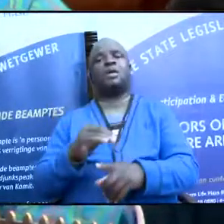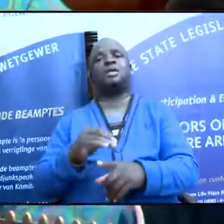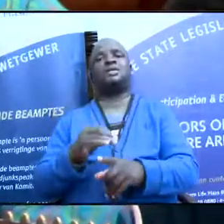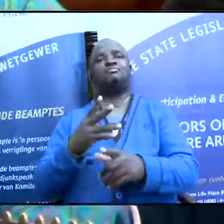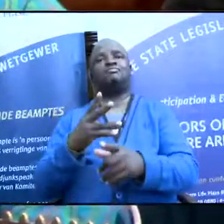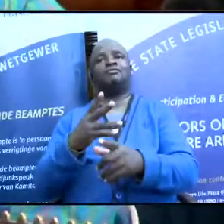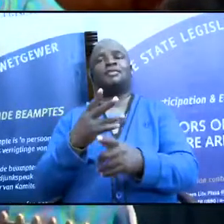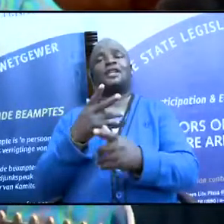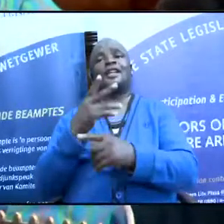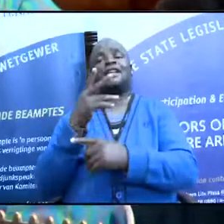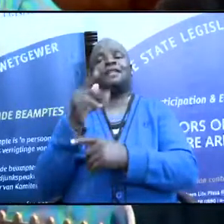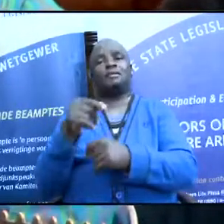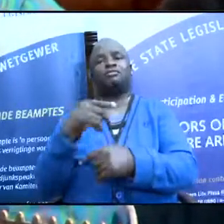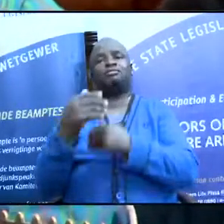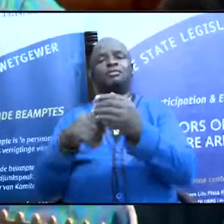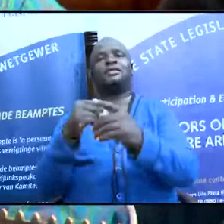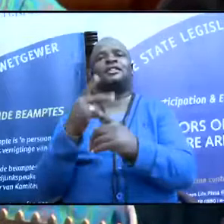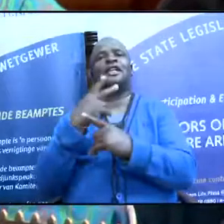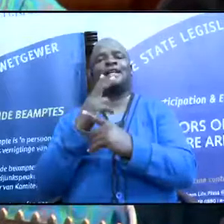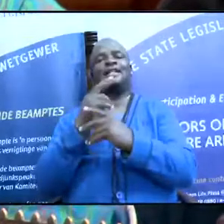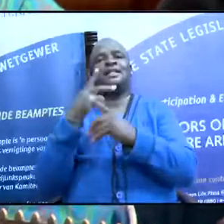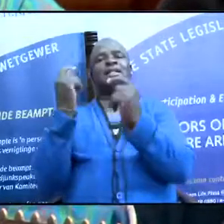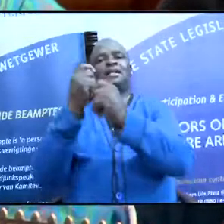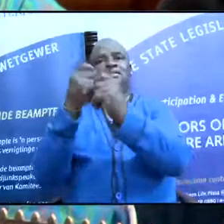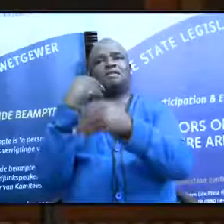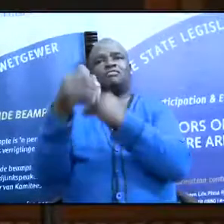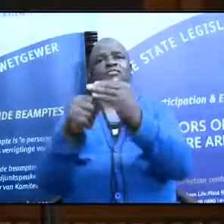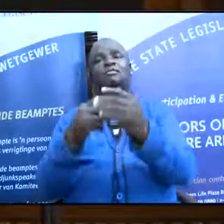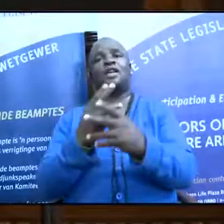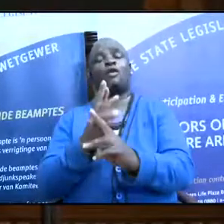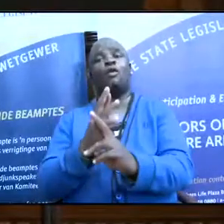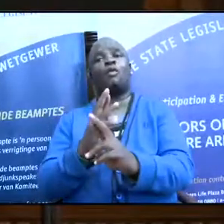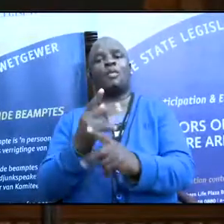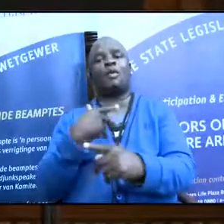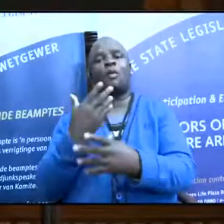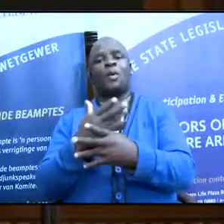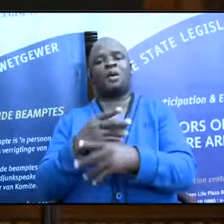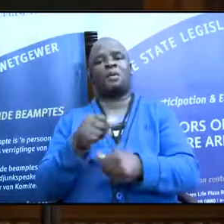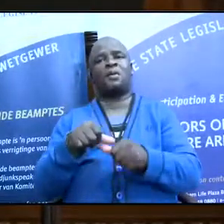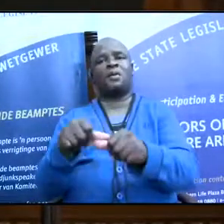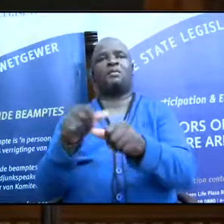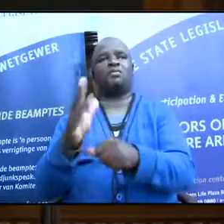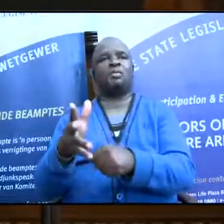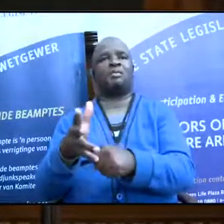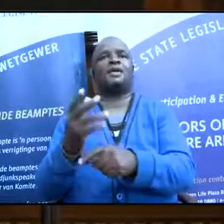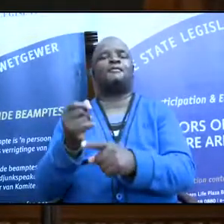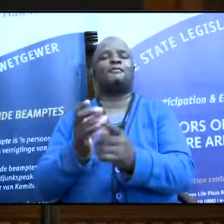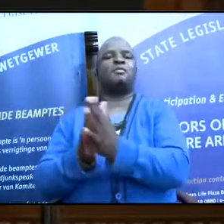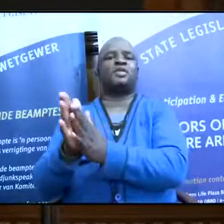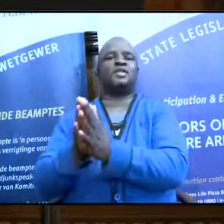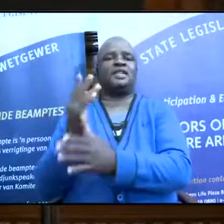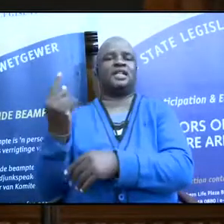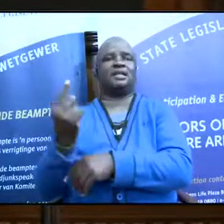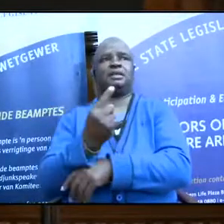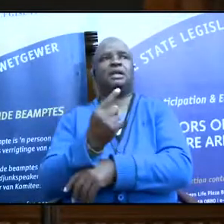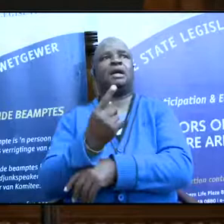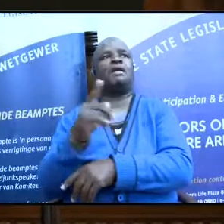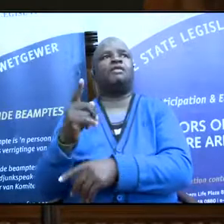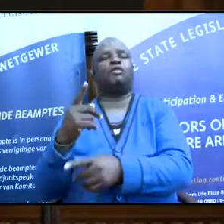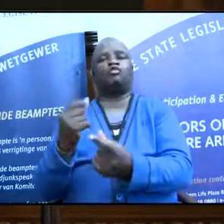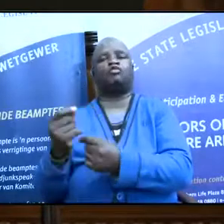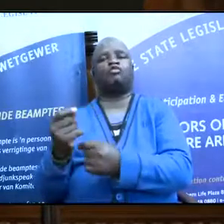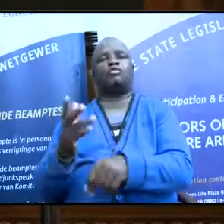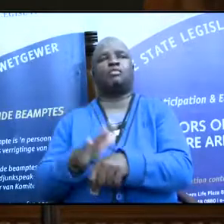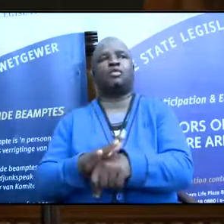flying high it is our hope that our work will continue to encourage individuals to do their